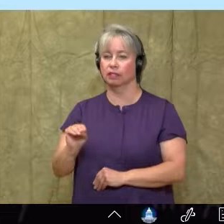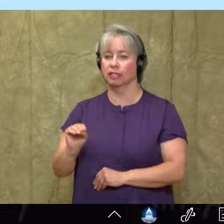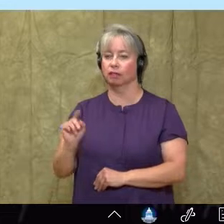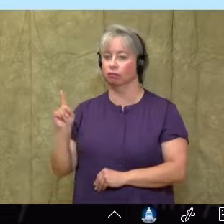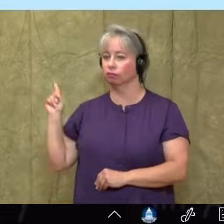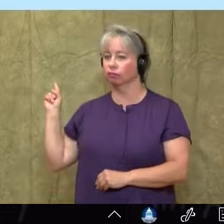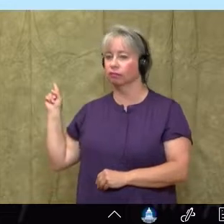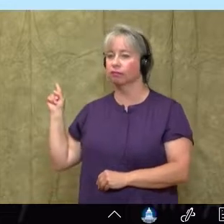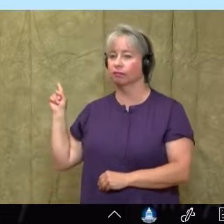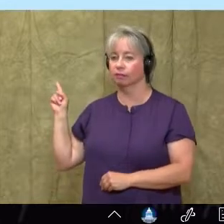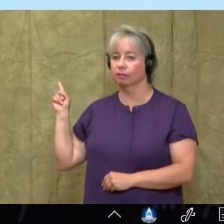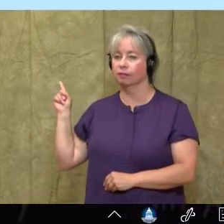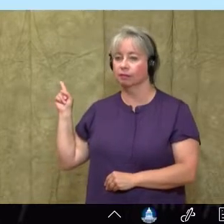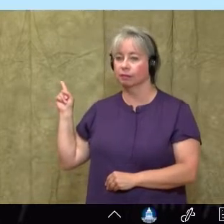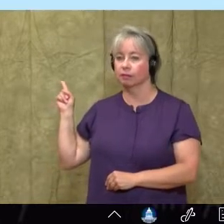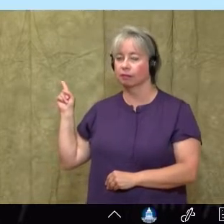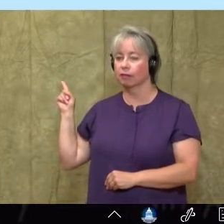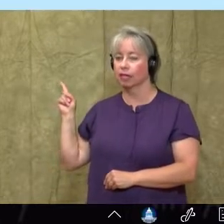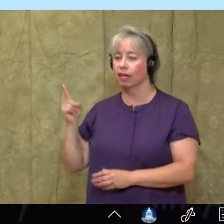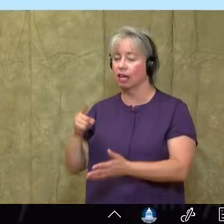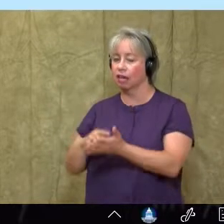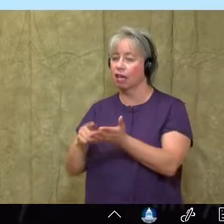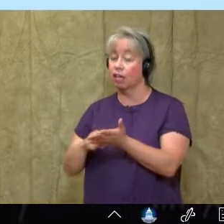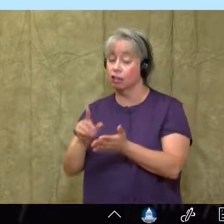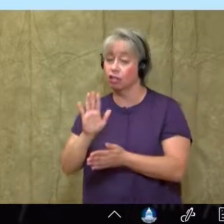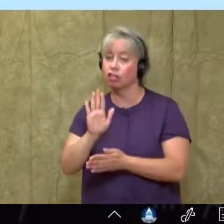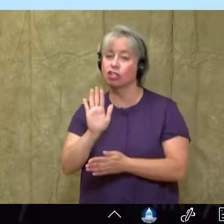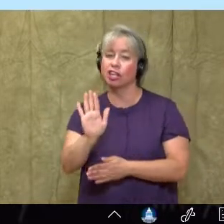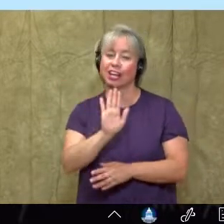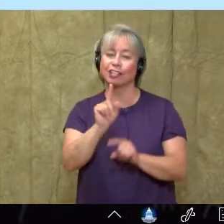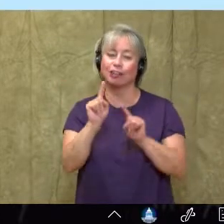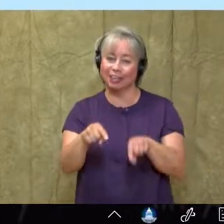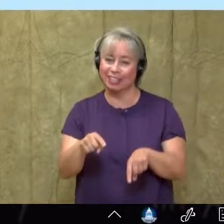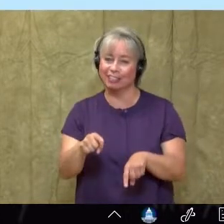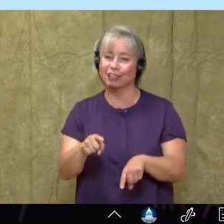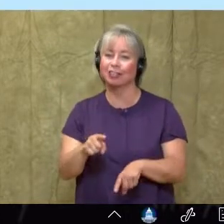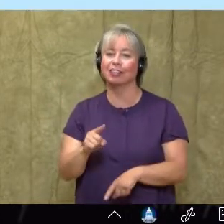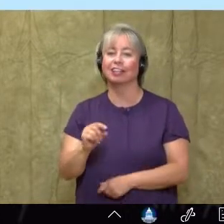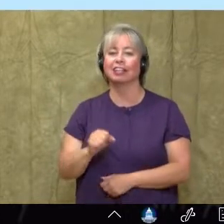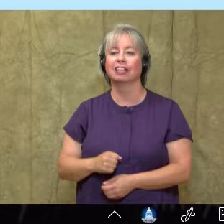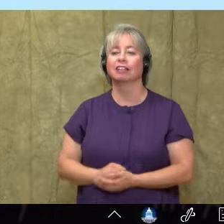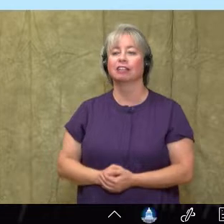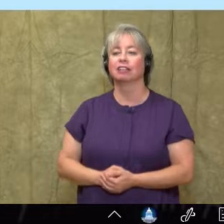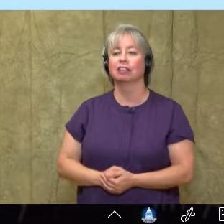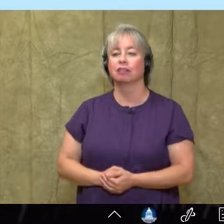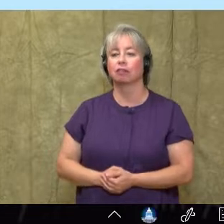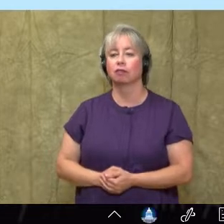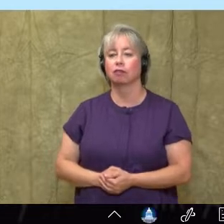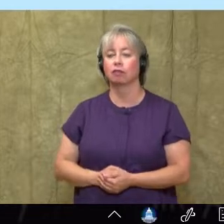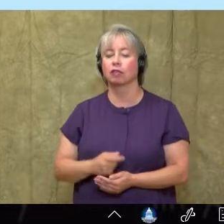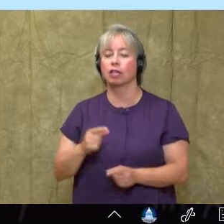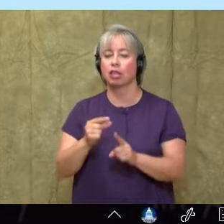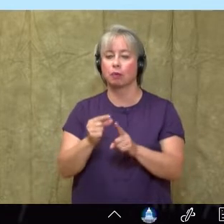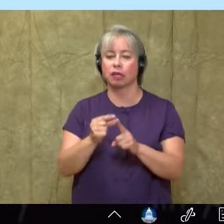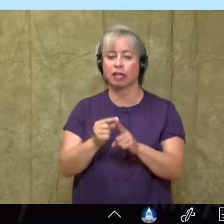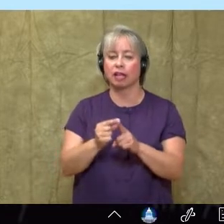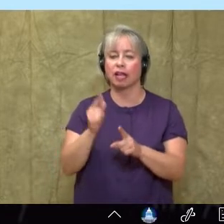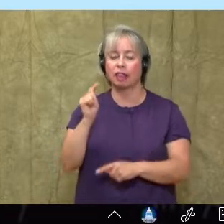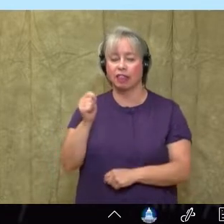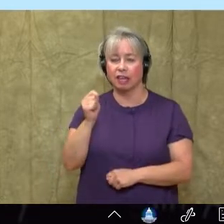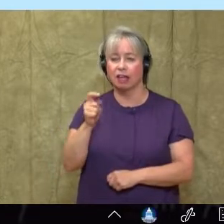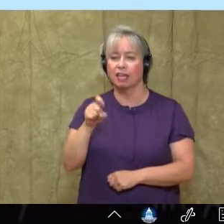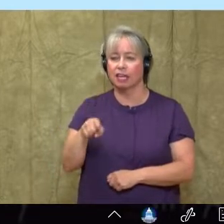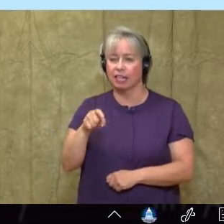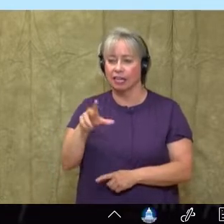3,025. Double check that. Yes, okay. And now our Pythagorean theorem says that we need to